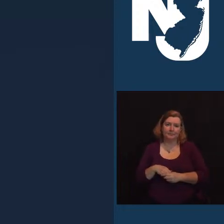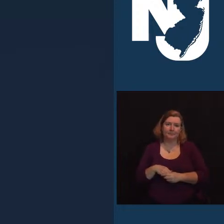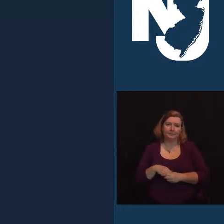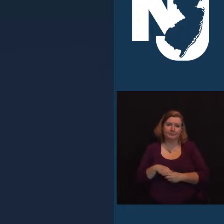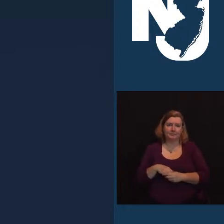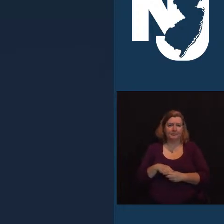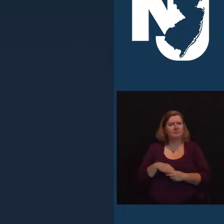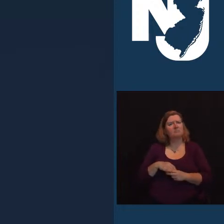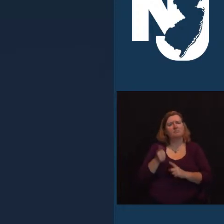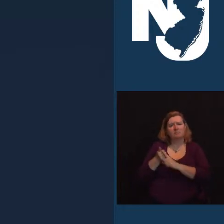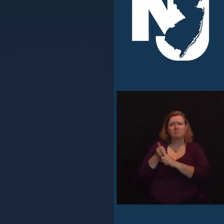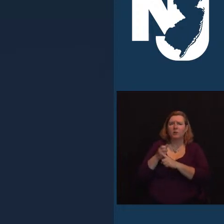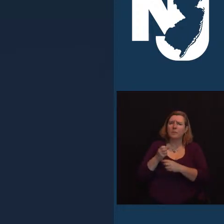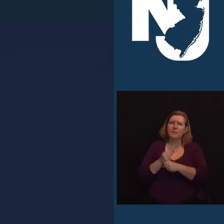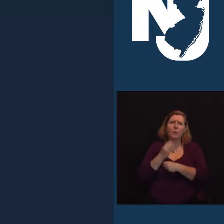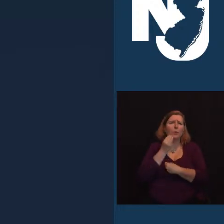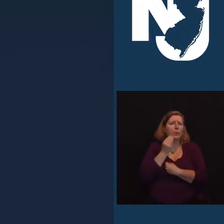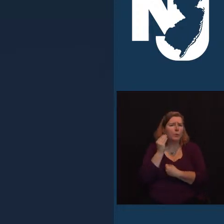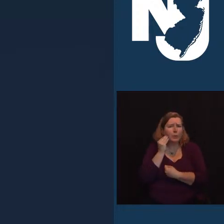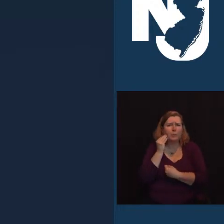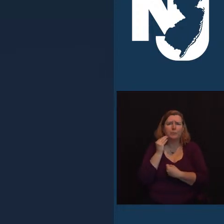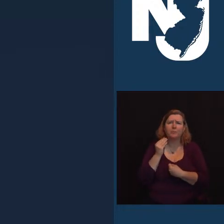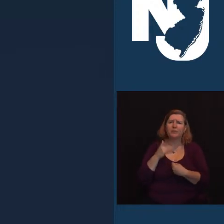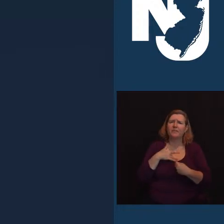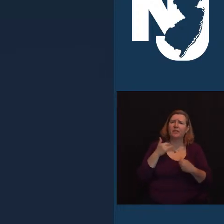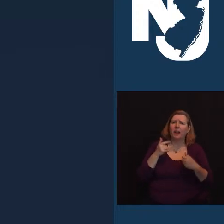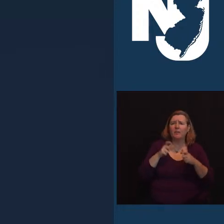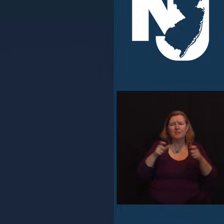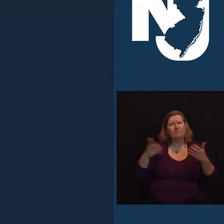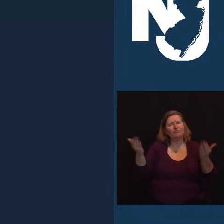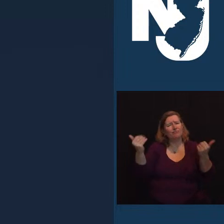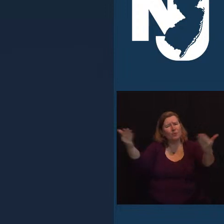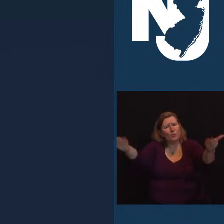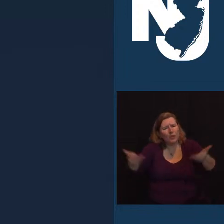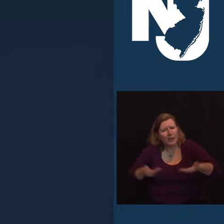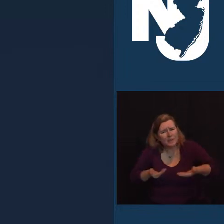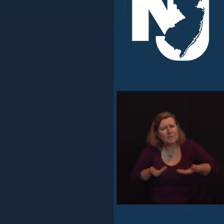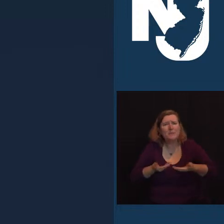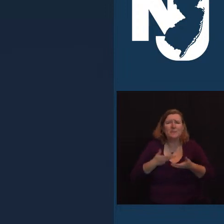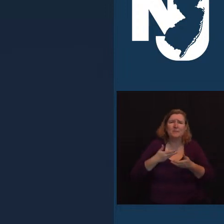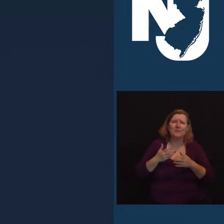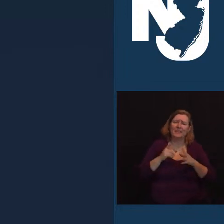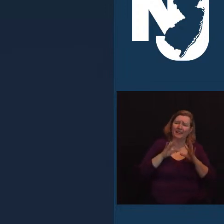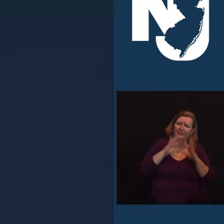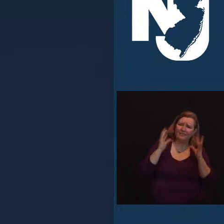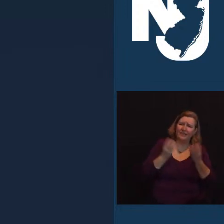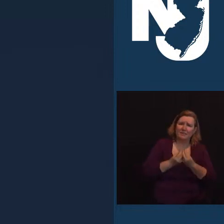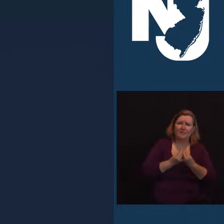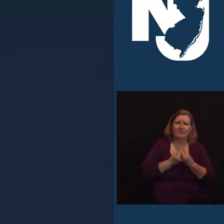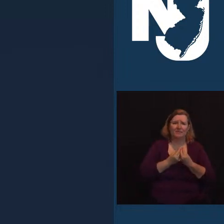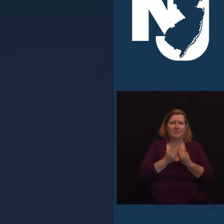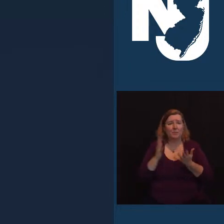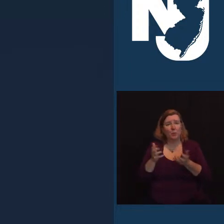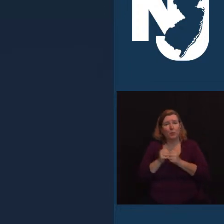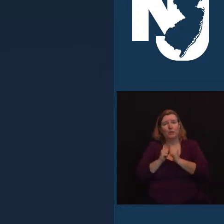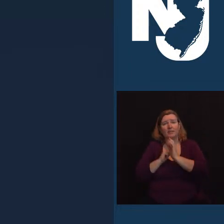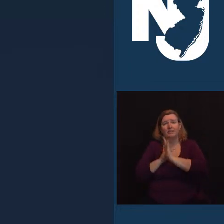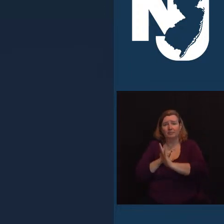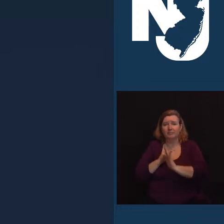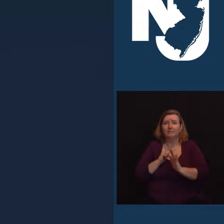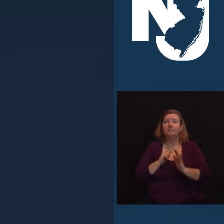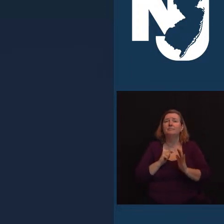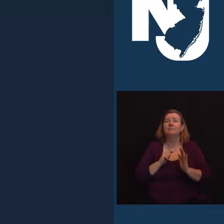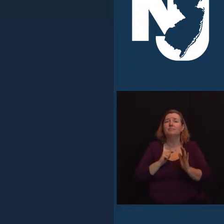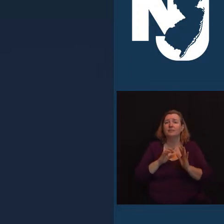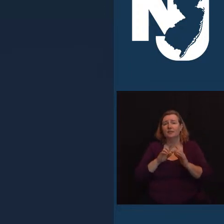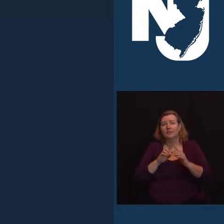make her home a place where everyone was welcome and everyone felt like family. And from speaking to family and friends, you'd quickly learn